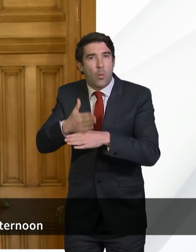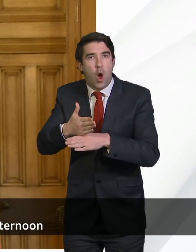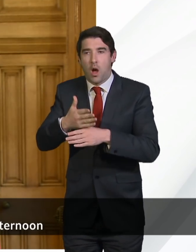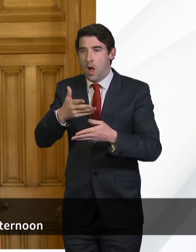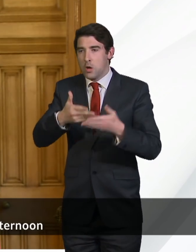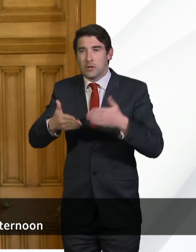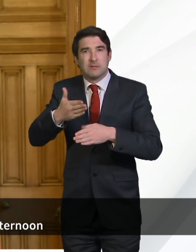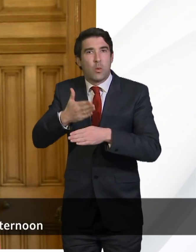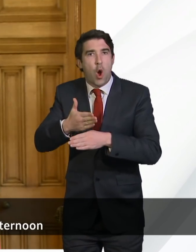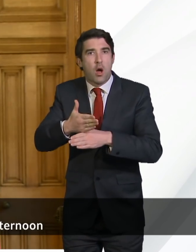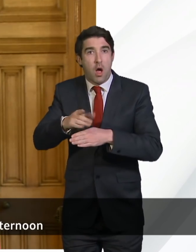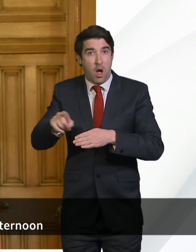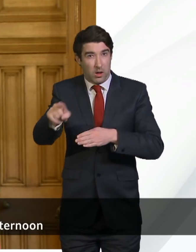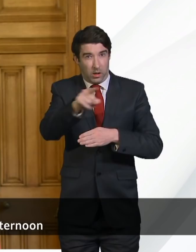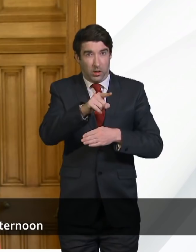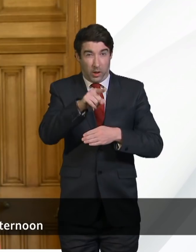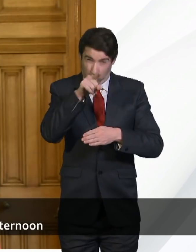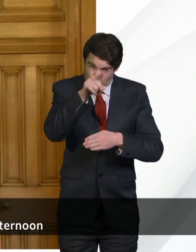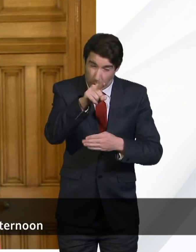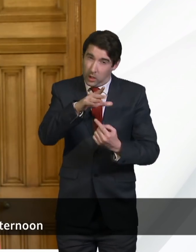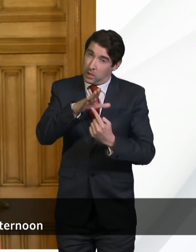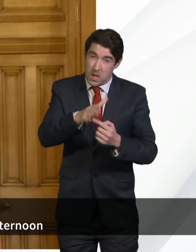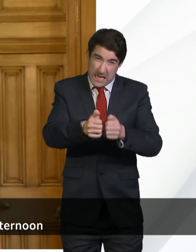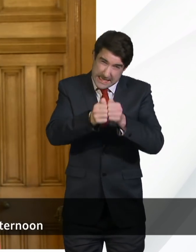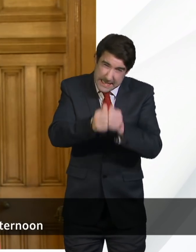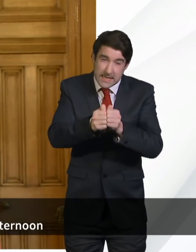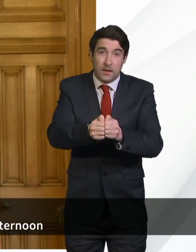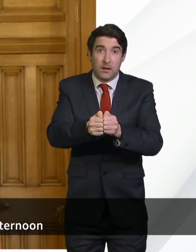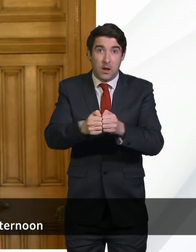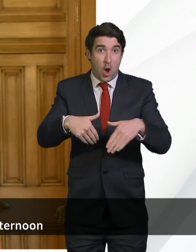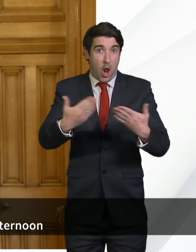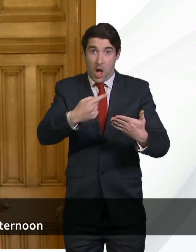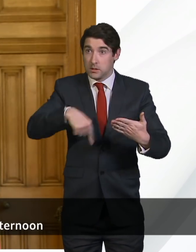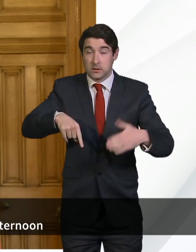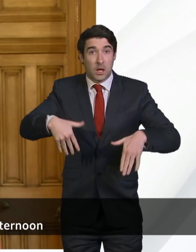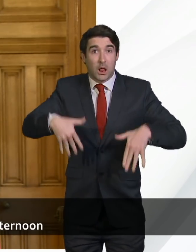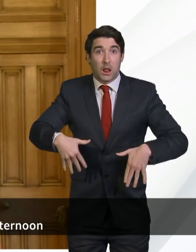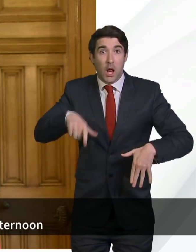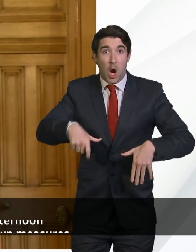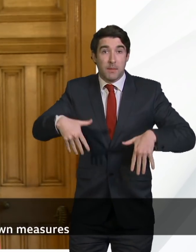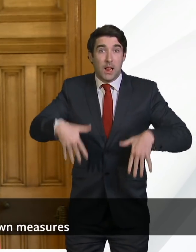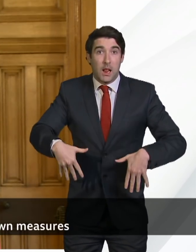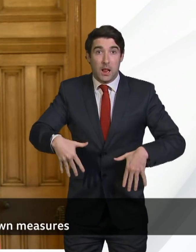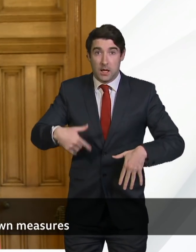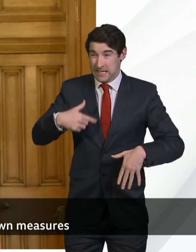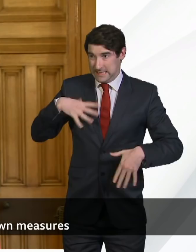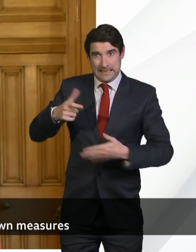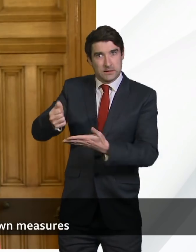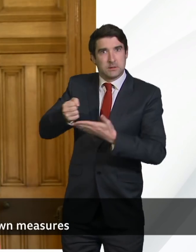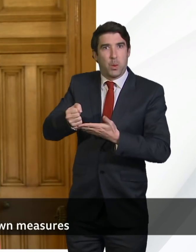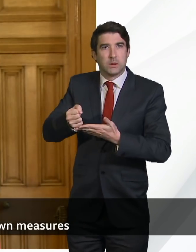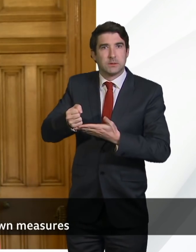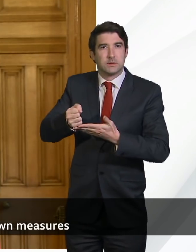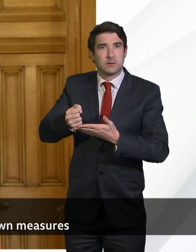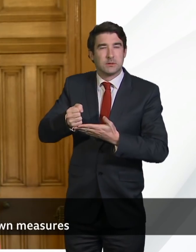local neighbourhood. You are the lifeline to so many people in our communities. Thank you to the workers who